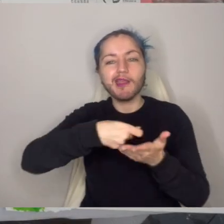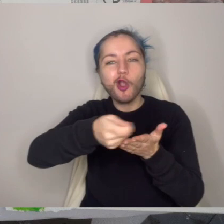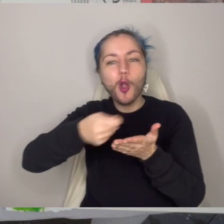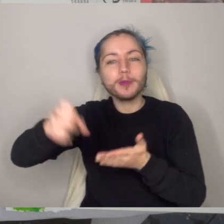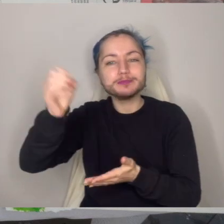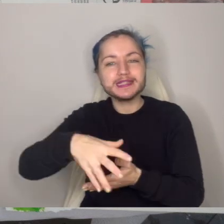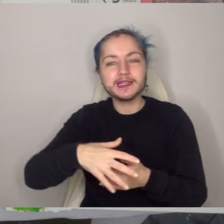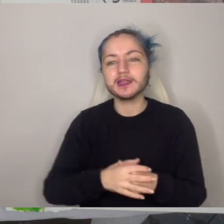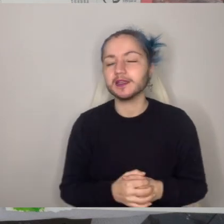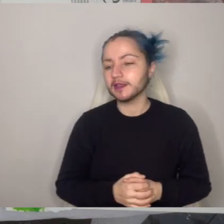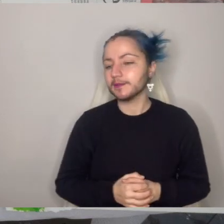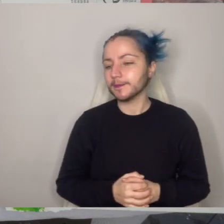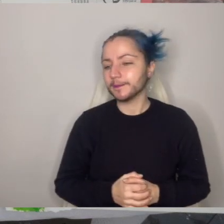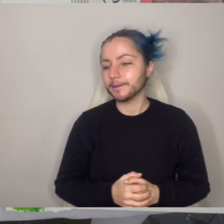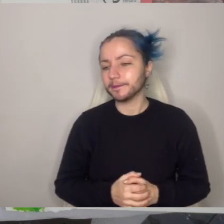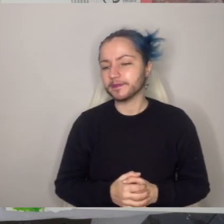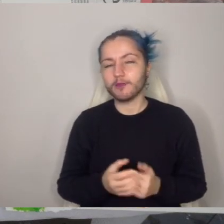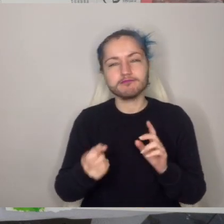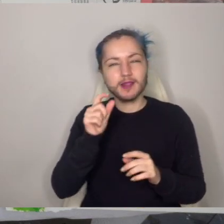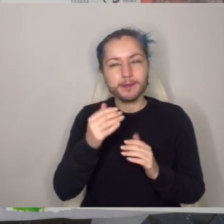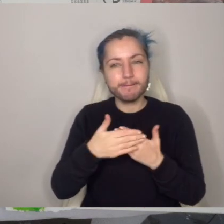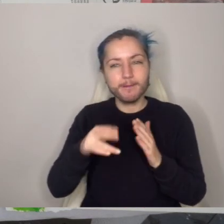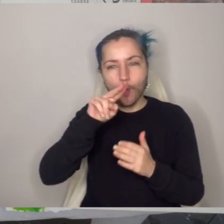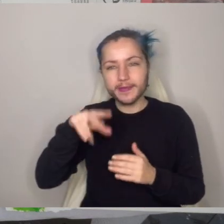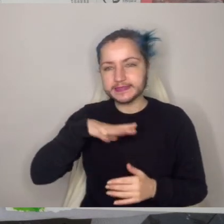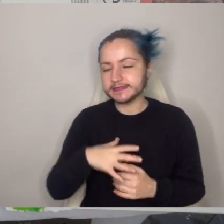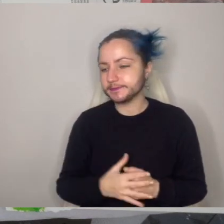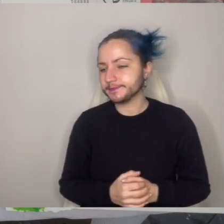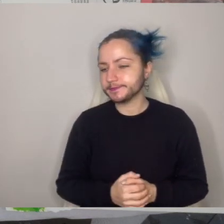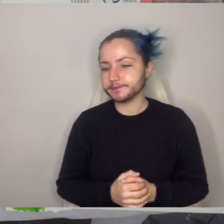compost bin. Let's just put a little bit more on there.